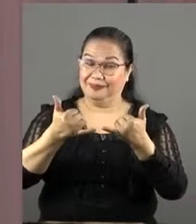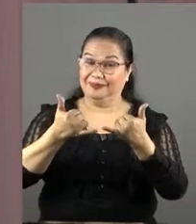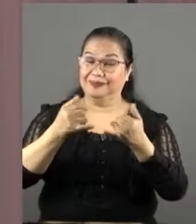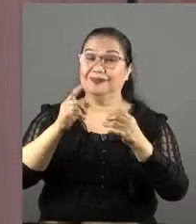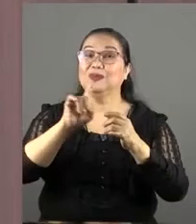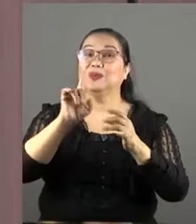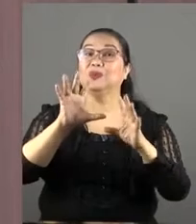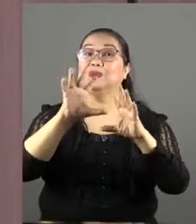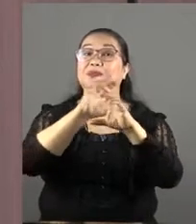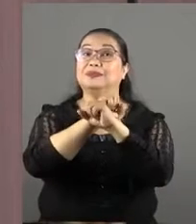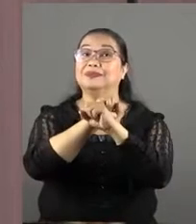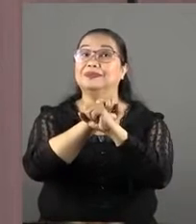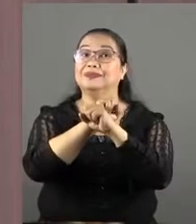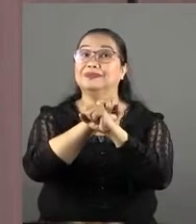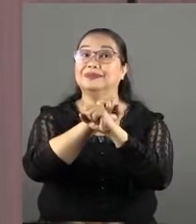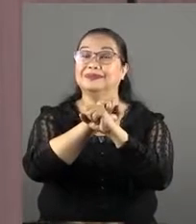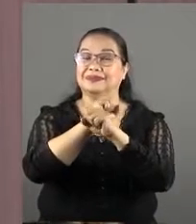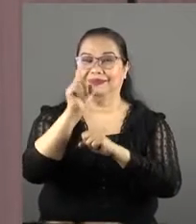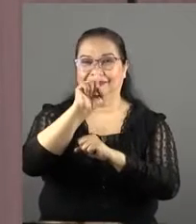the passage.